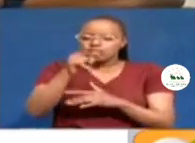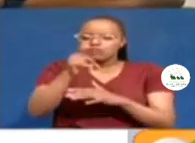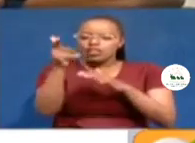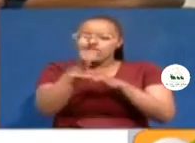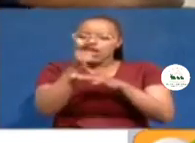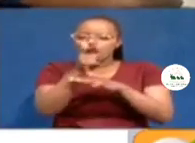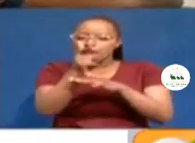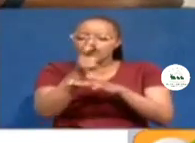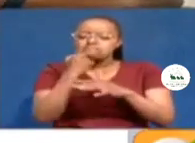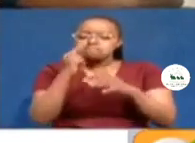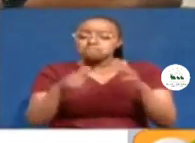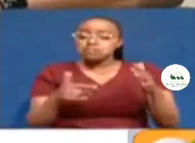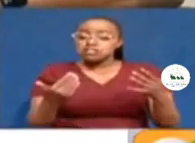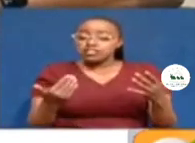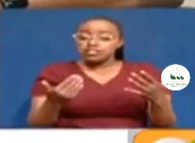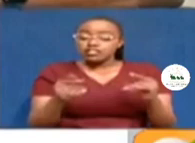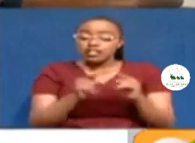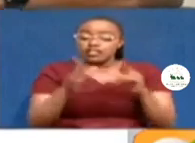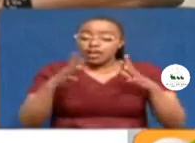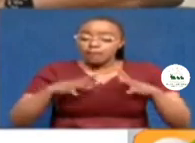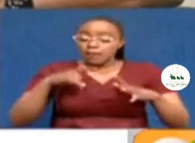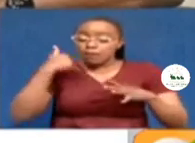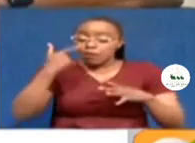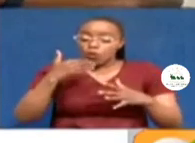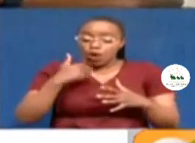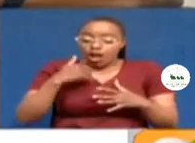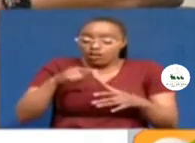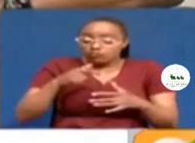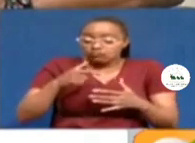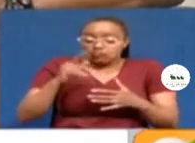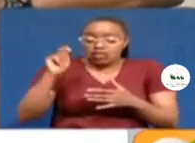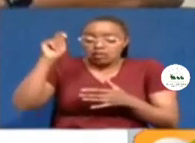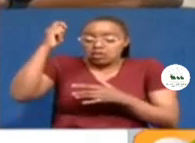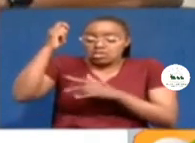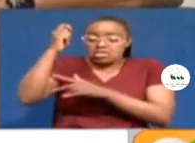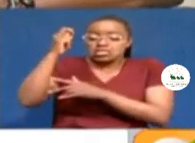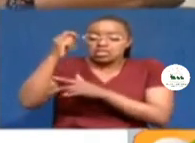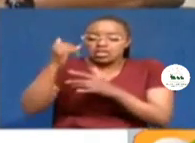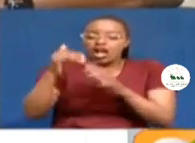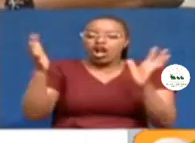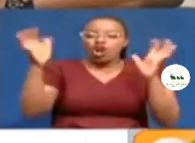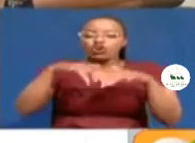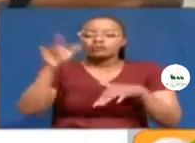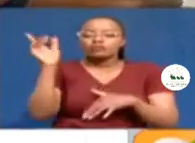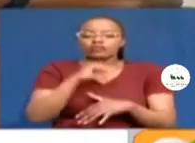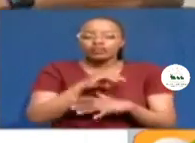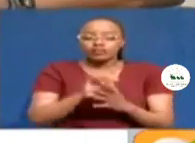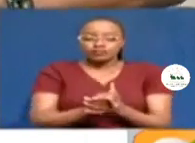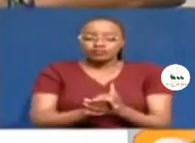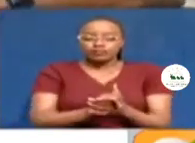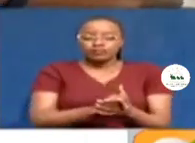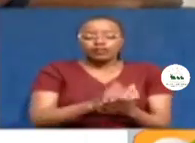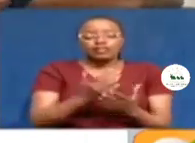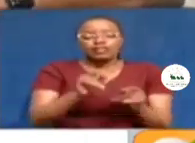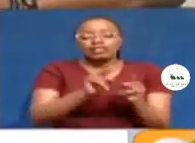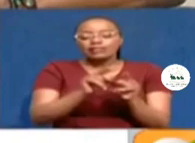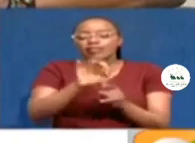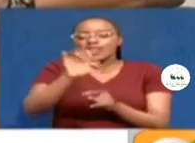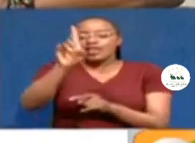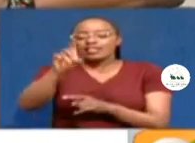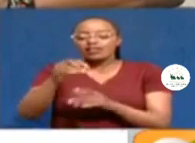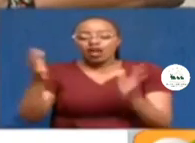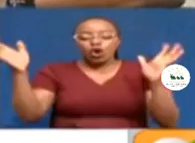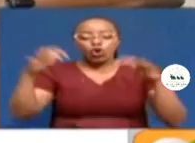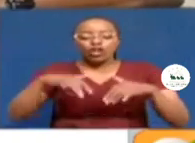camera and tell the occupants of the presidency that the presidency has collapsed. The executive has